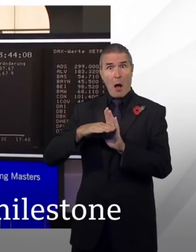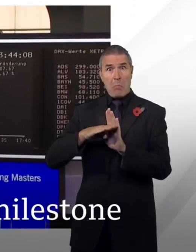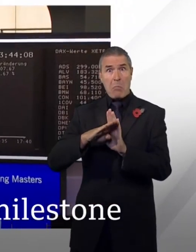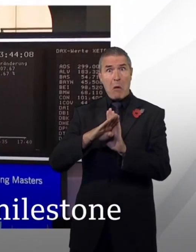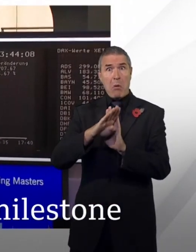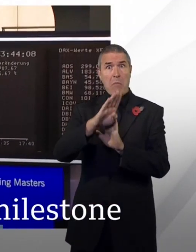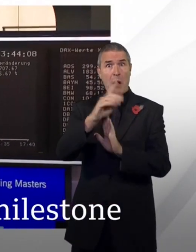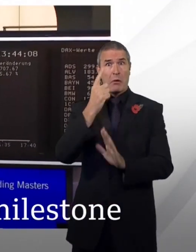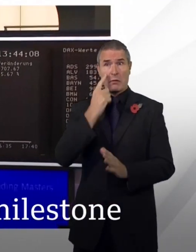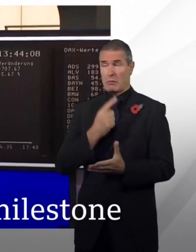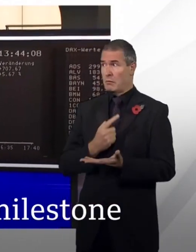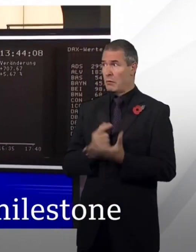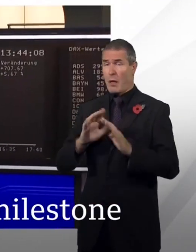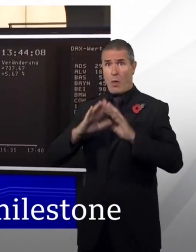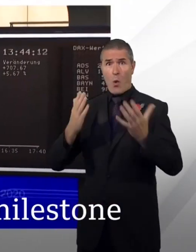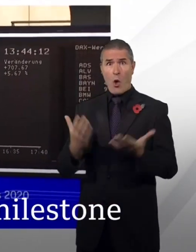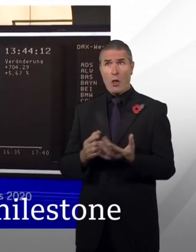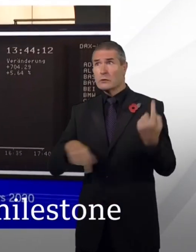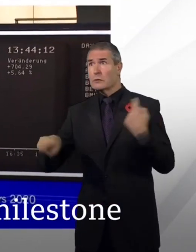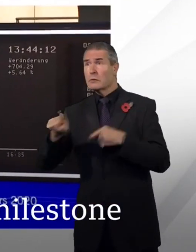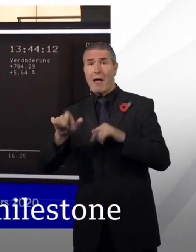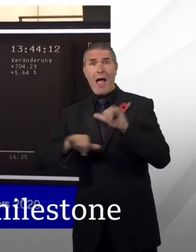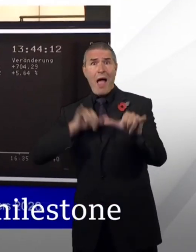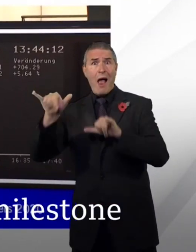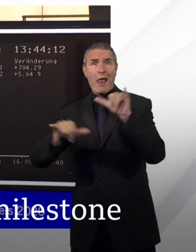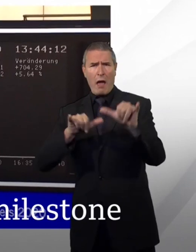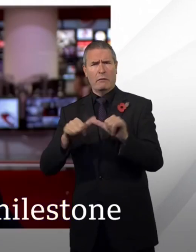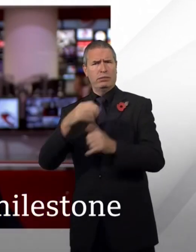We'll be